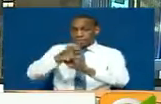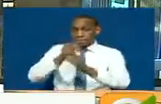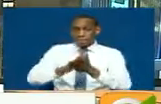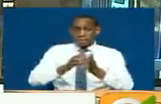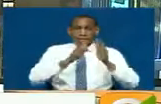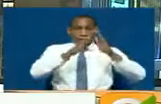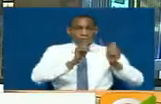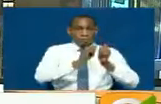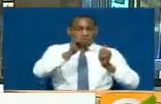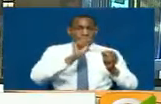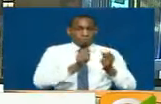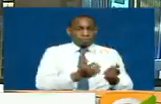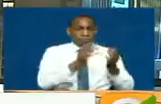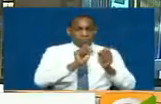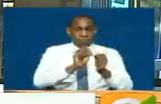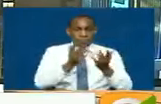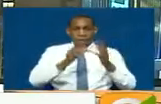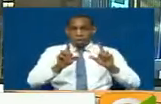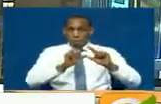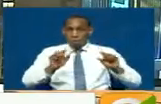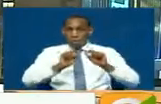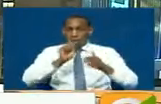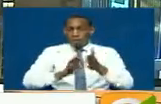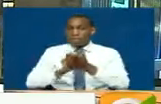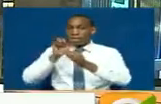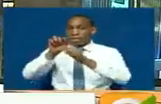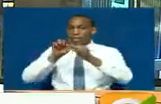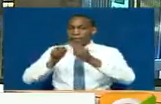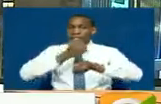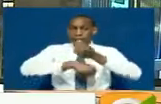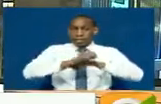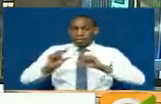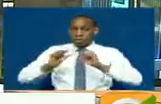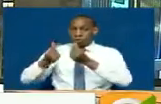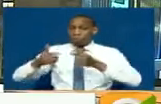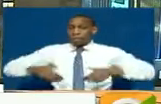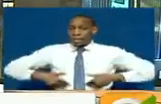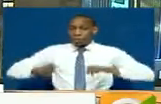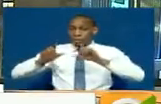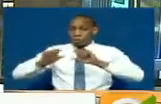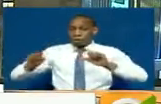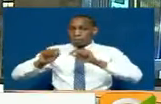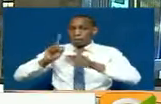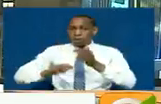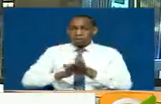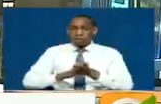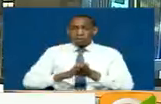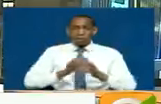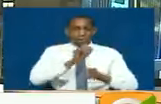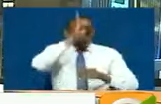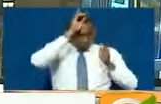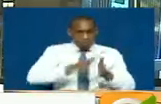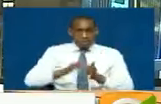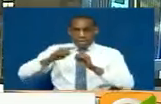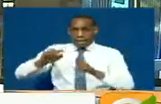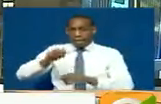saw 15 houses torched in what was termed as a retaliatory move by a group of youth claiming a villager killed one